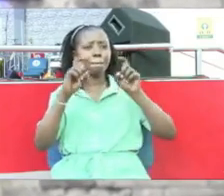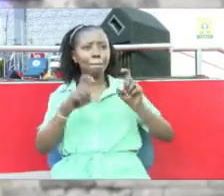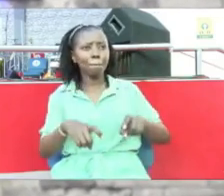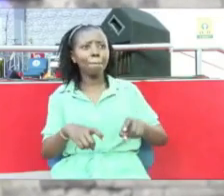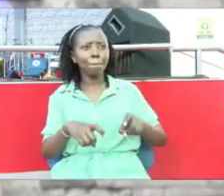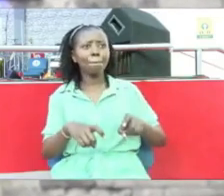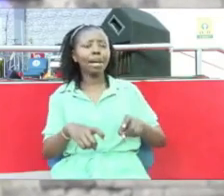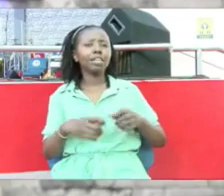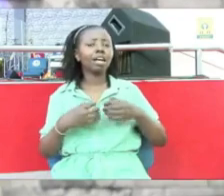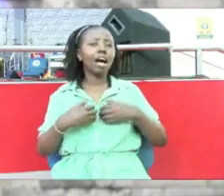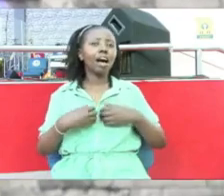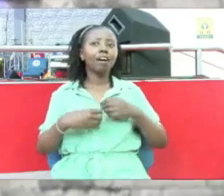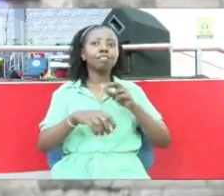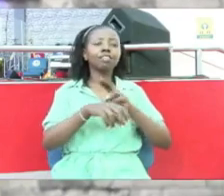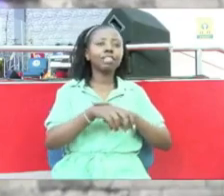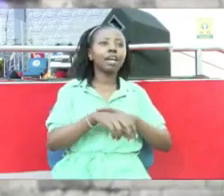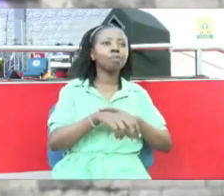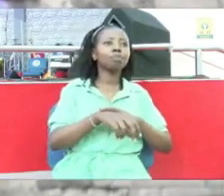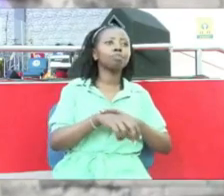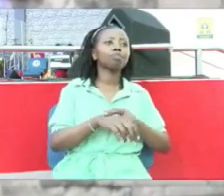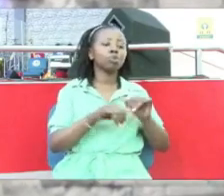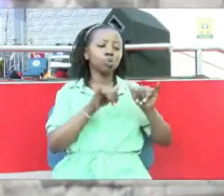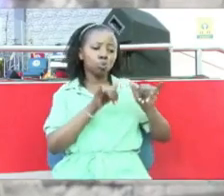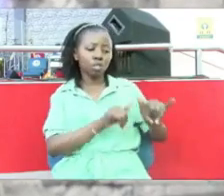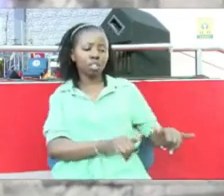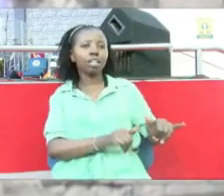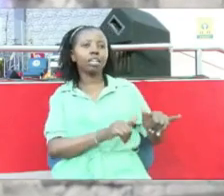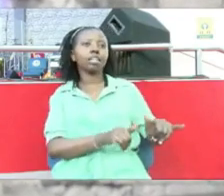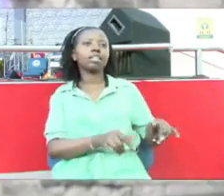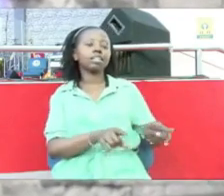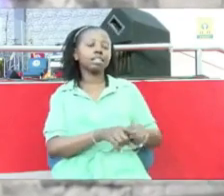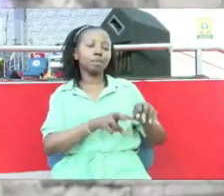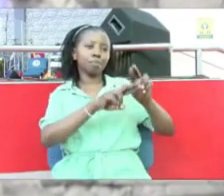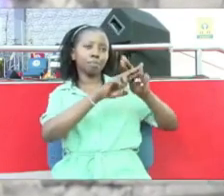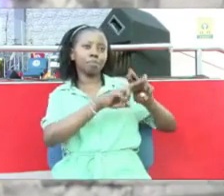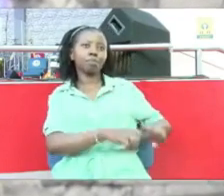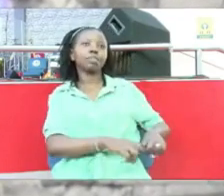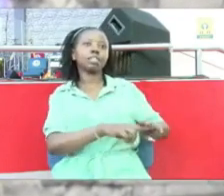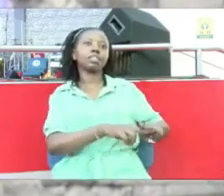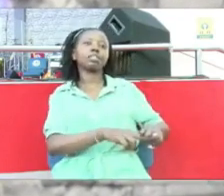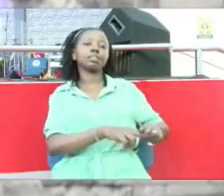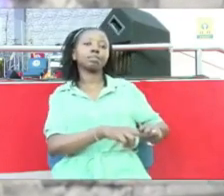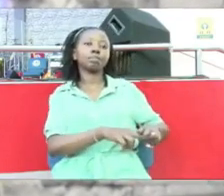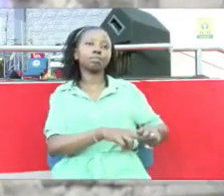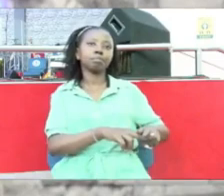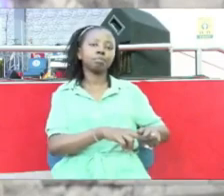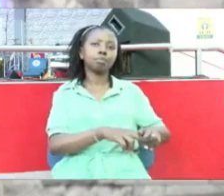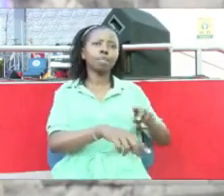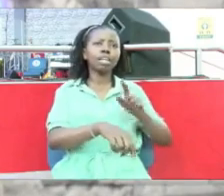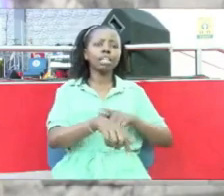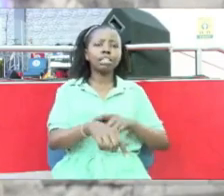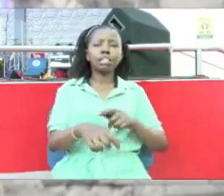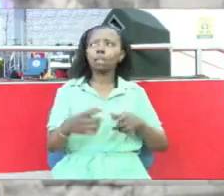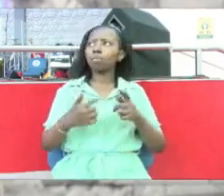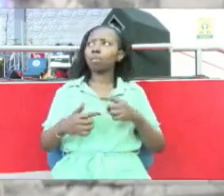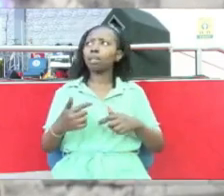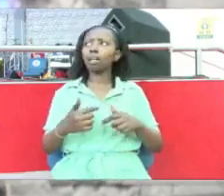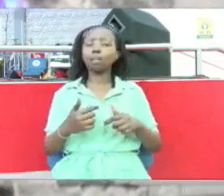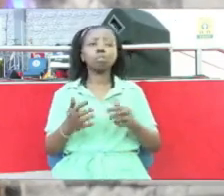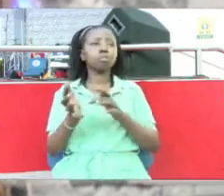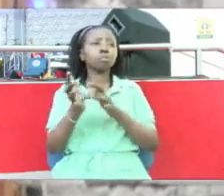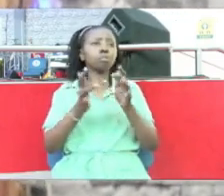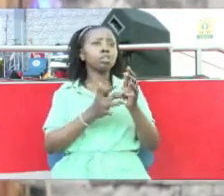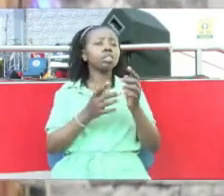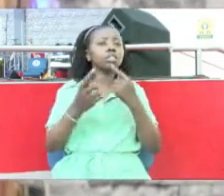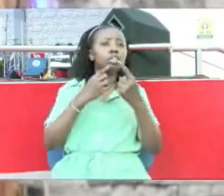Mary moment. Kuna wakati tunahitaji ule wakati wa Maria. A time came when Jesus spoke to